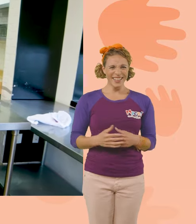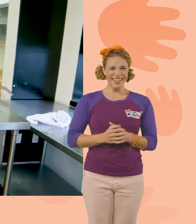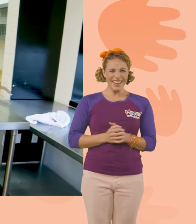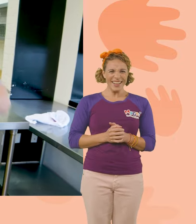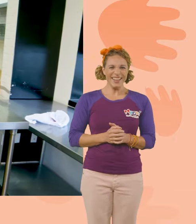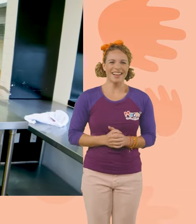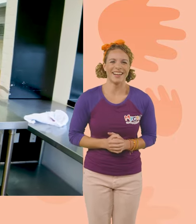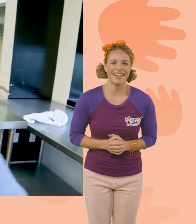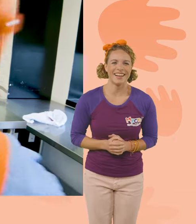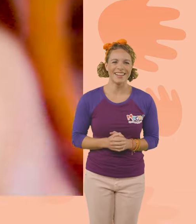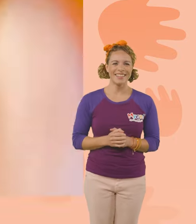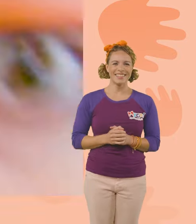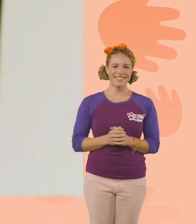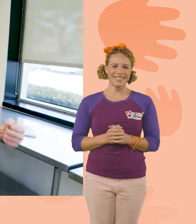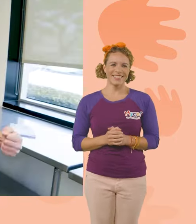Let's do this.